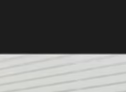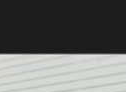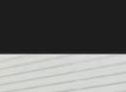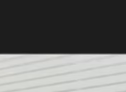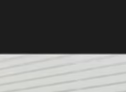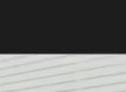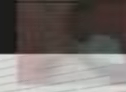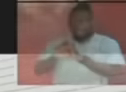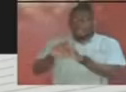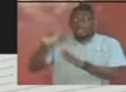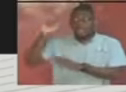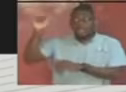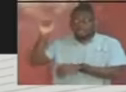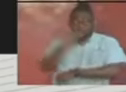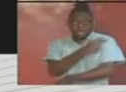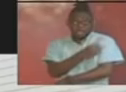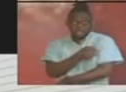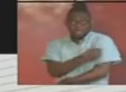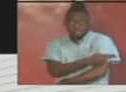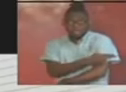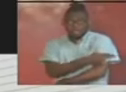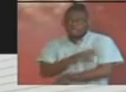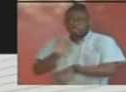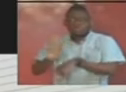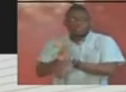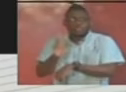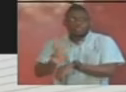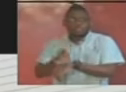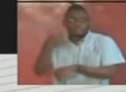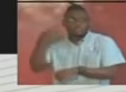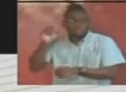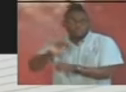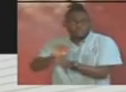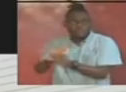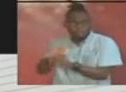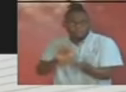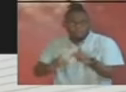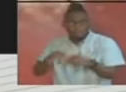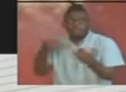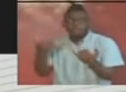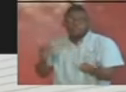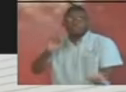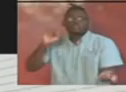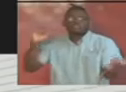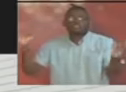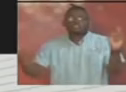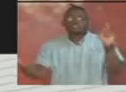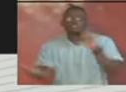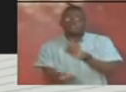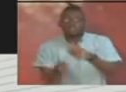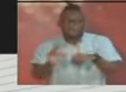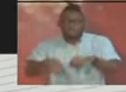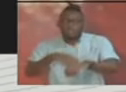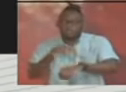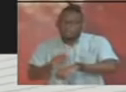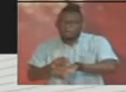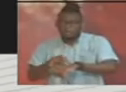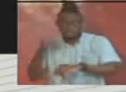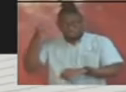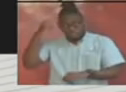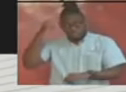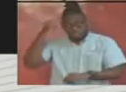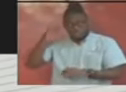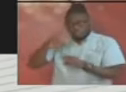one of those facilities that has been, returned to some sort of, normalcy. Are there any other facilities